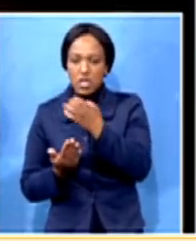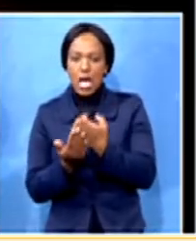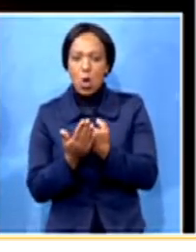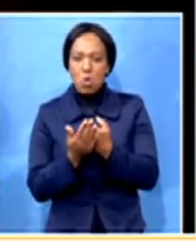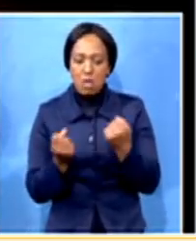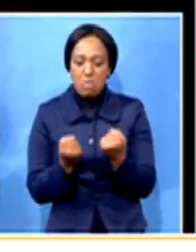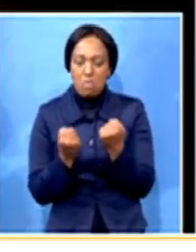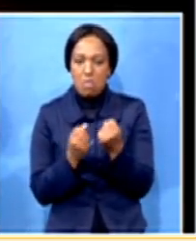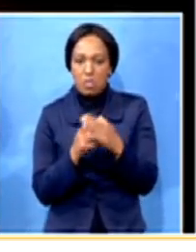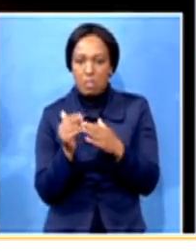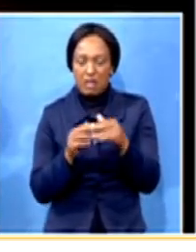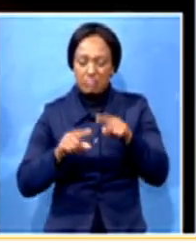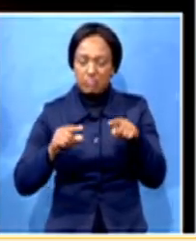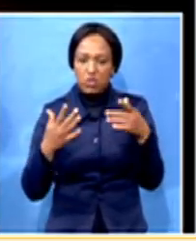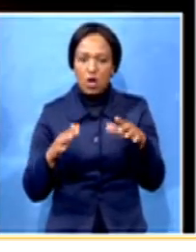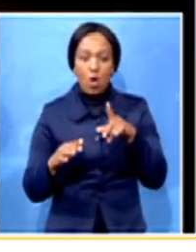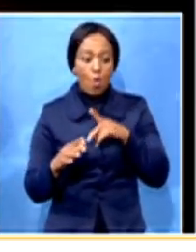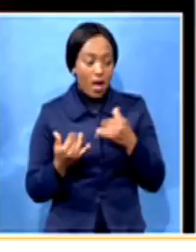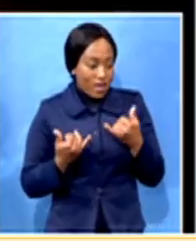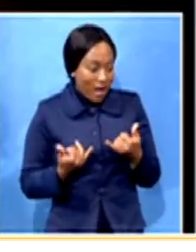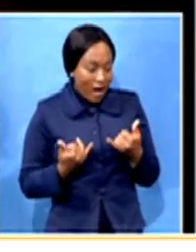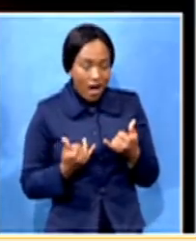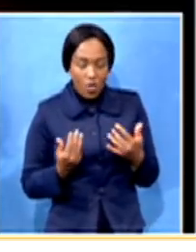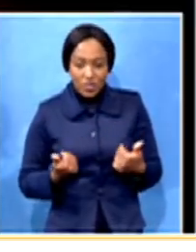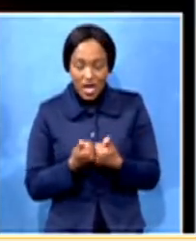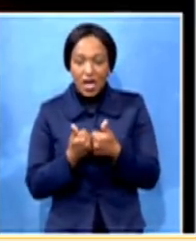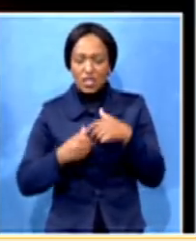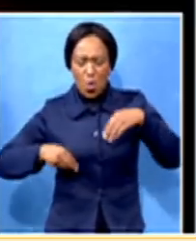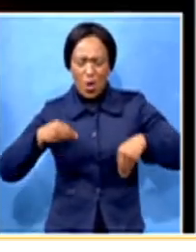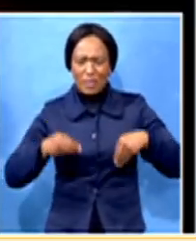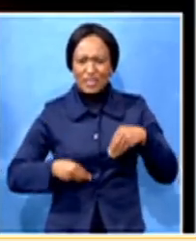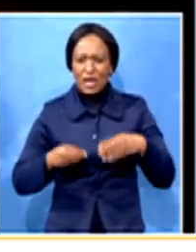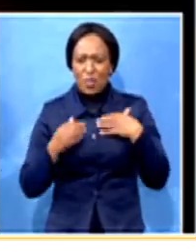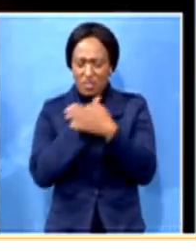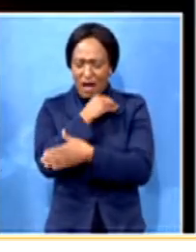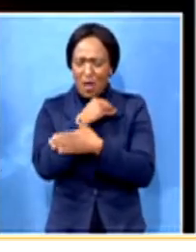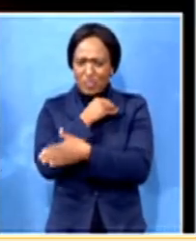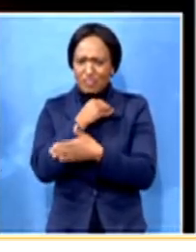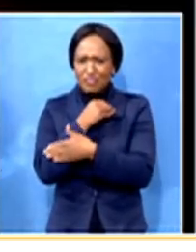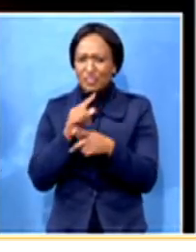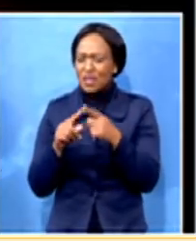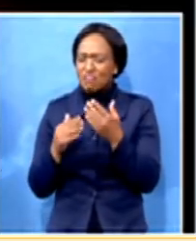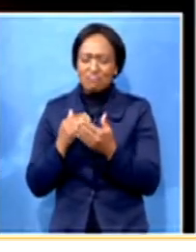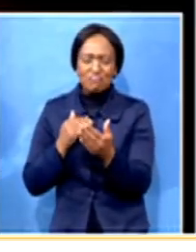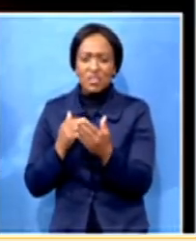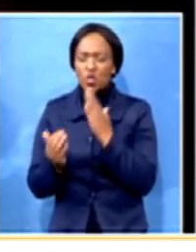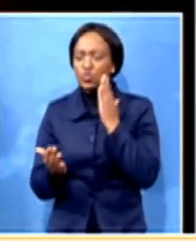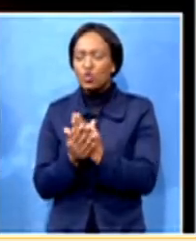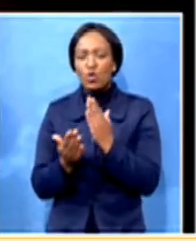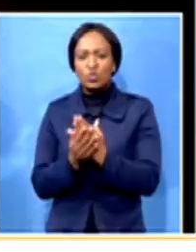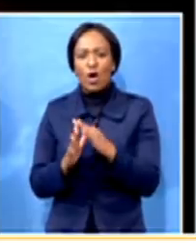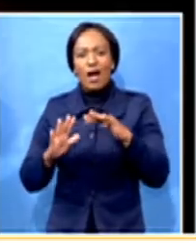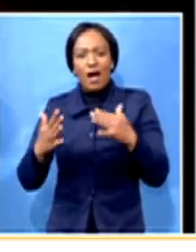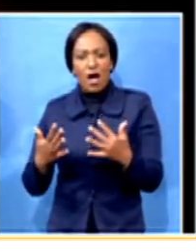we already have regarding corruption in this country, what guarantees do we have that the